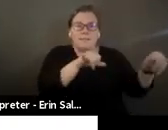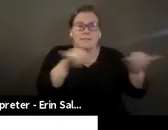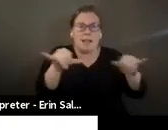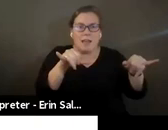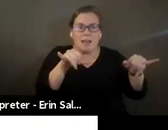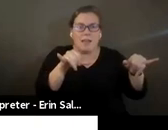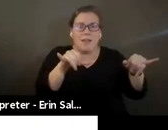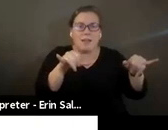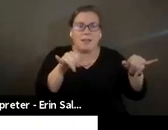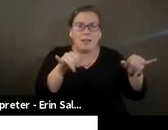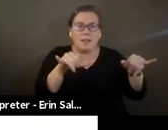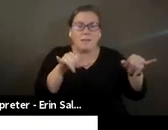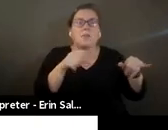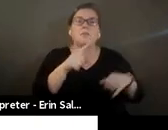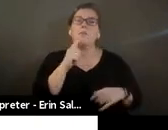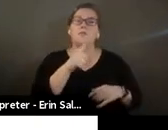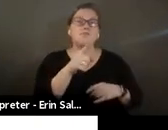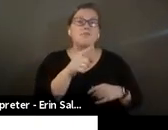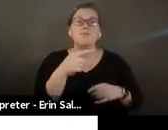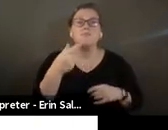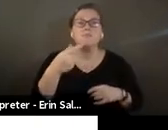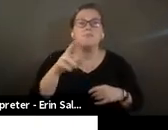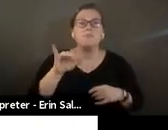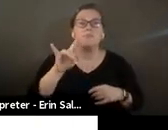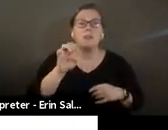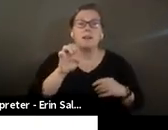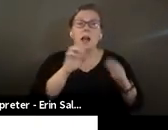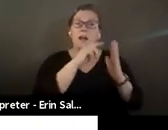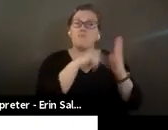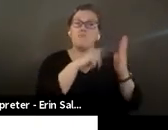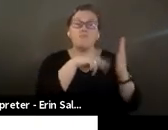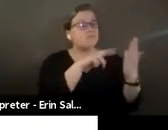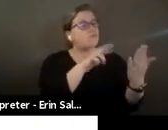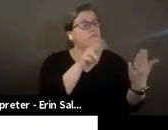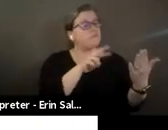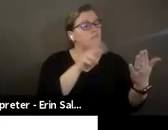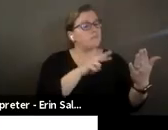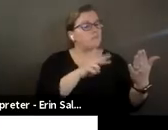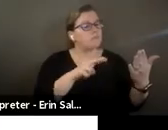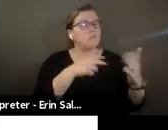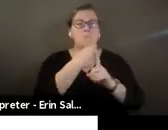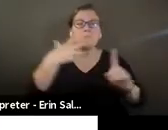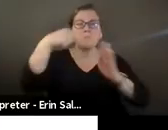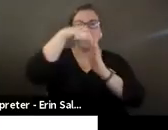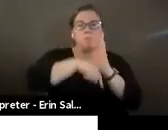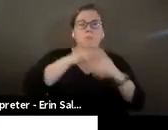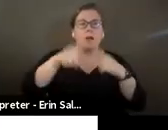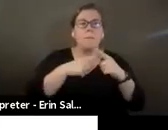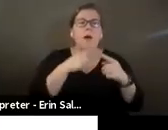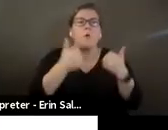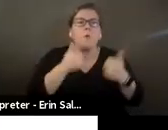So you can actually look through the product guide, read about the specifics of the pieces of